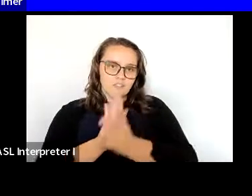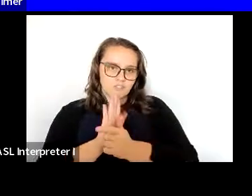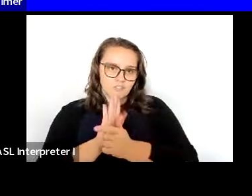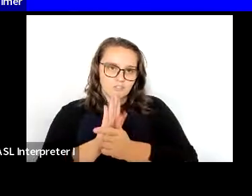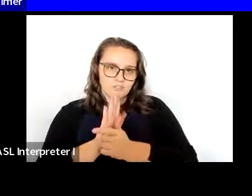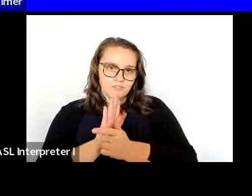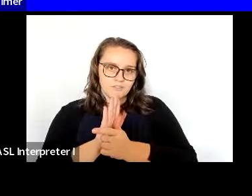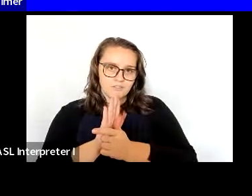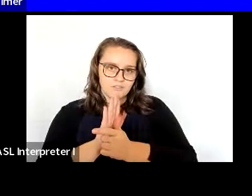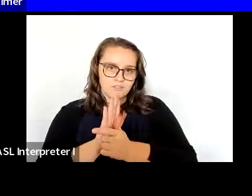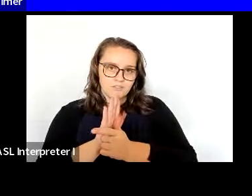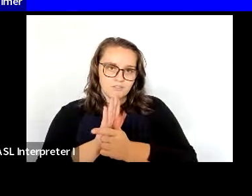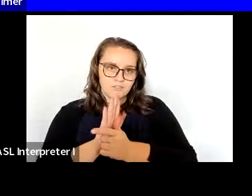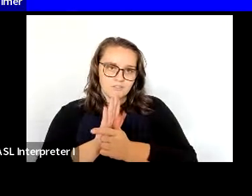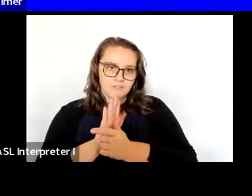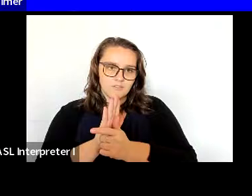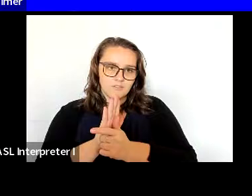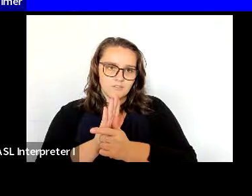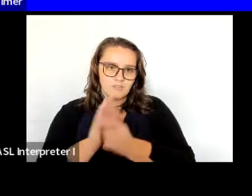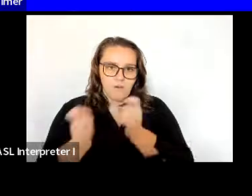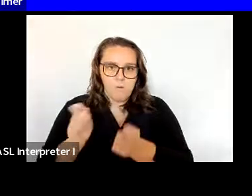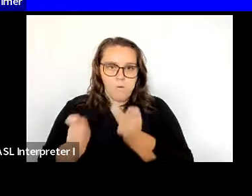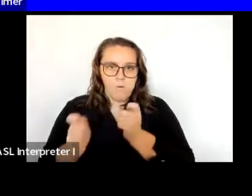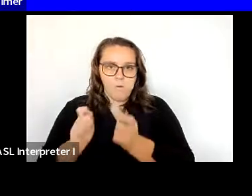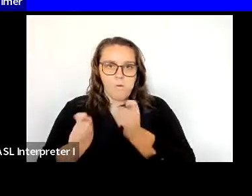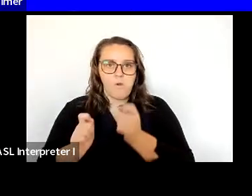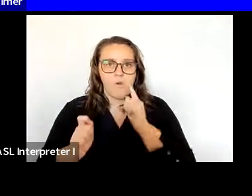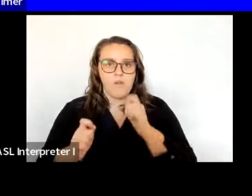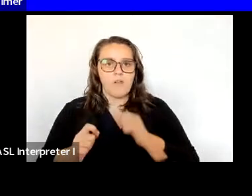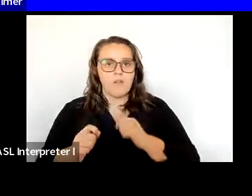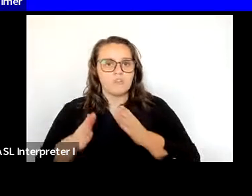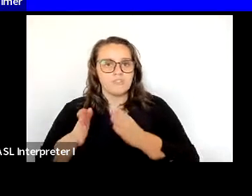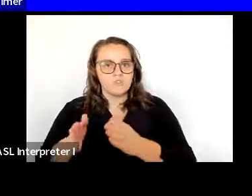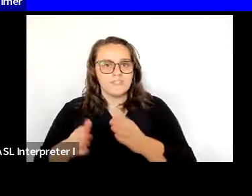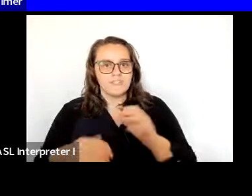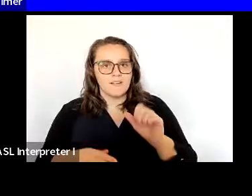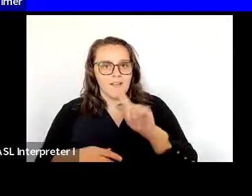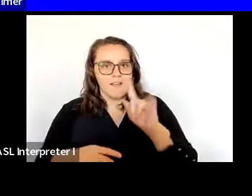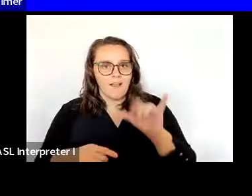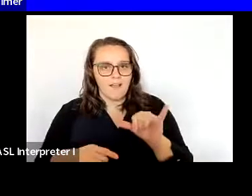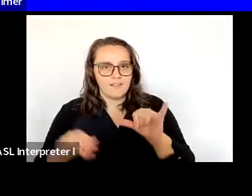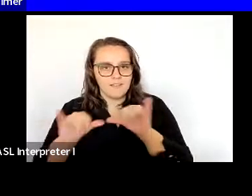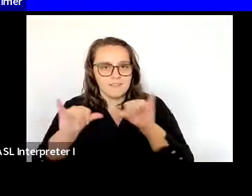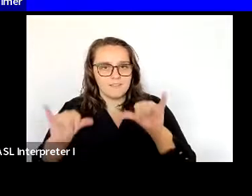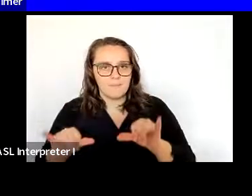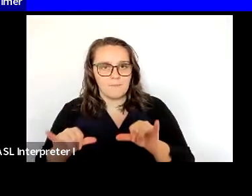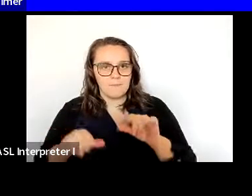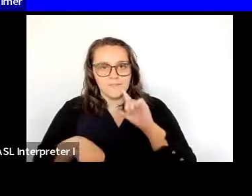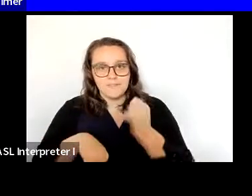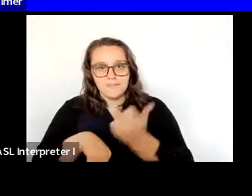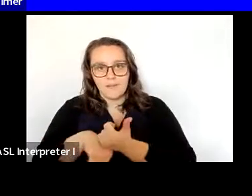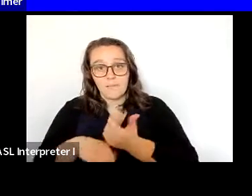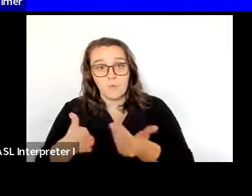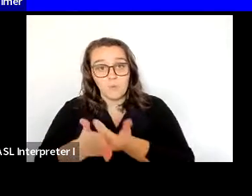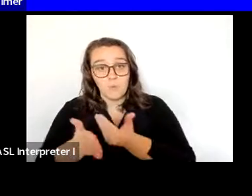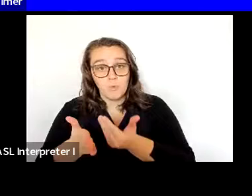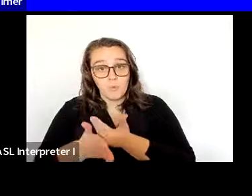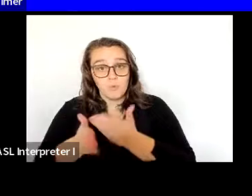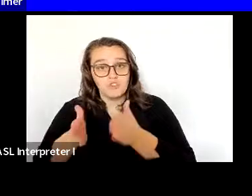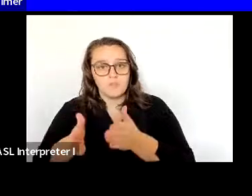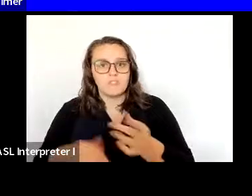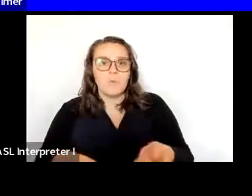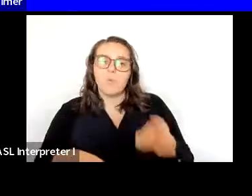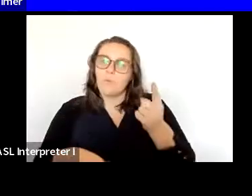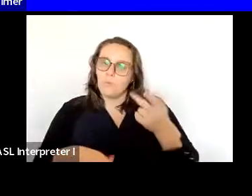to realign the street and alley system and dedicate new streets and alleys in the block. And one of those streets was designated as